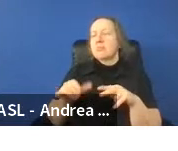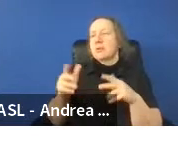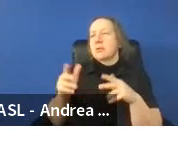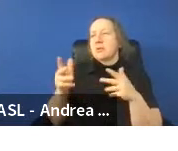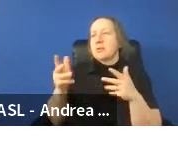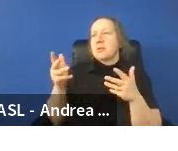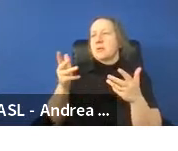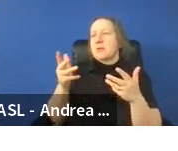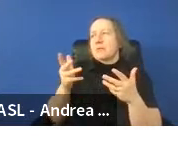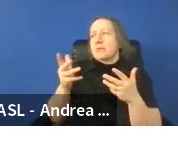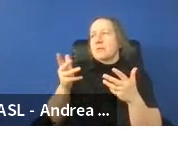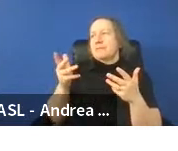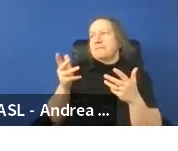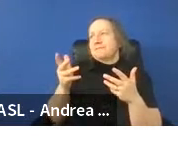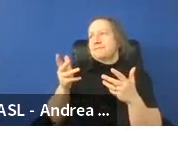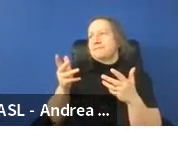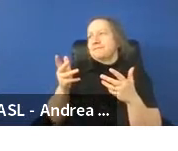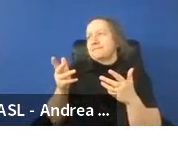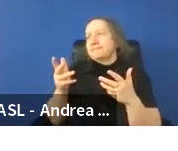some